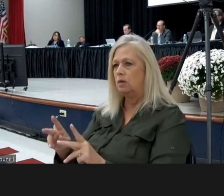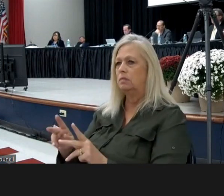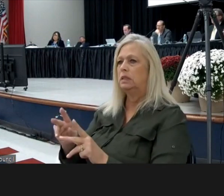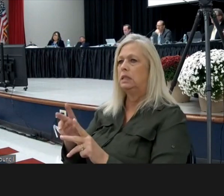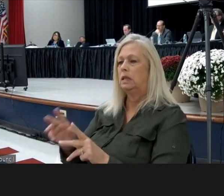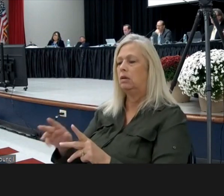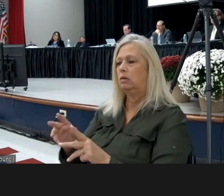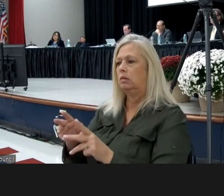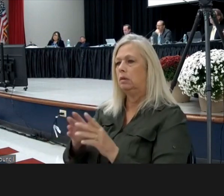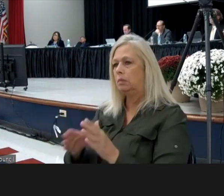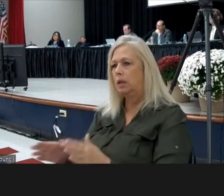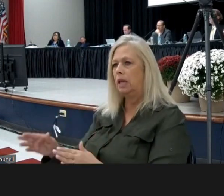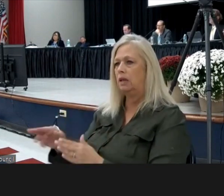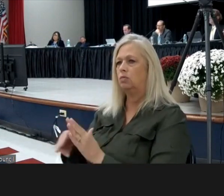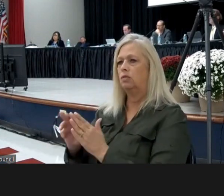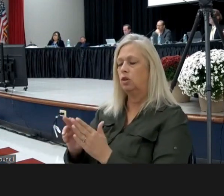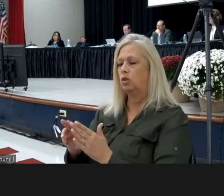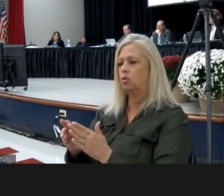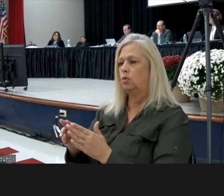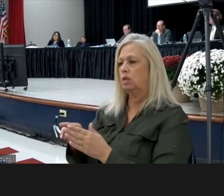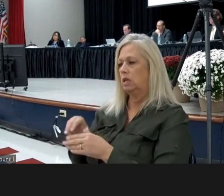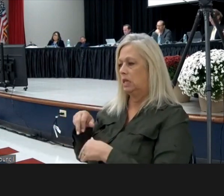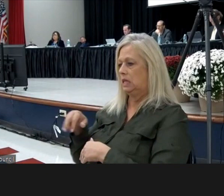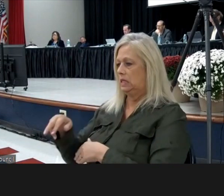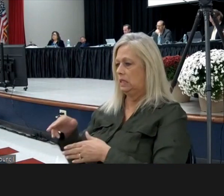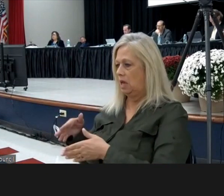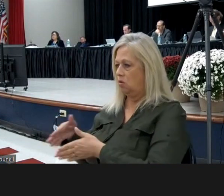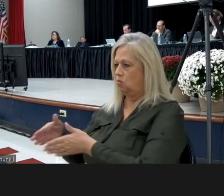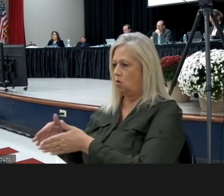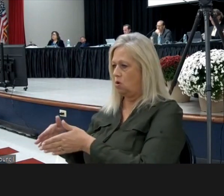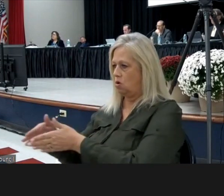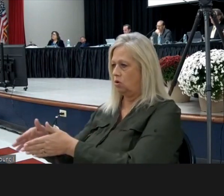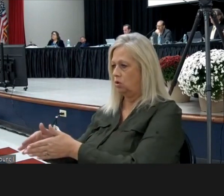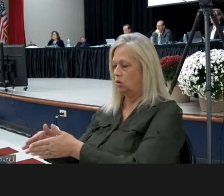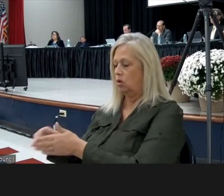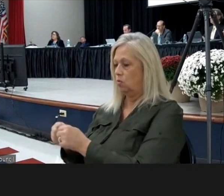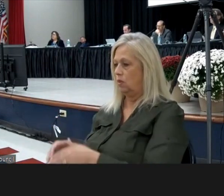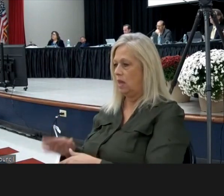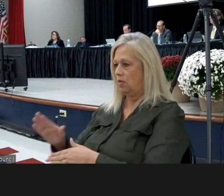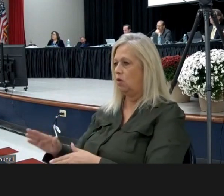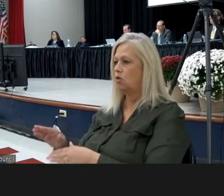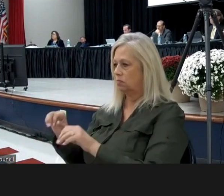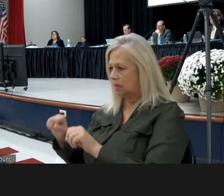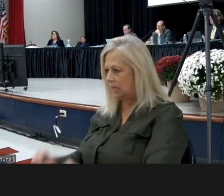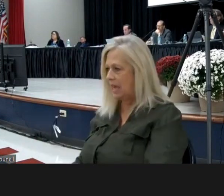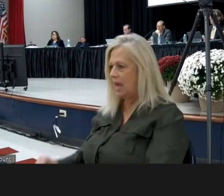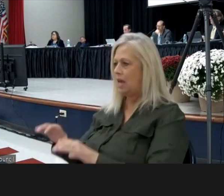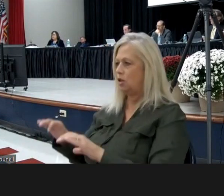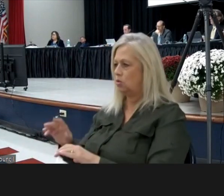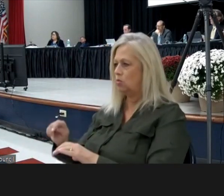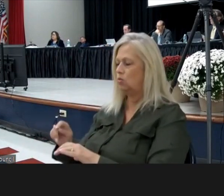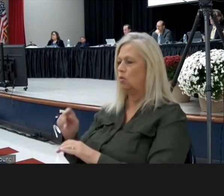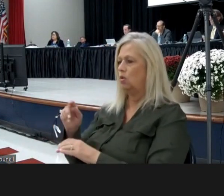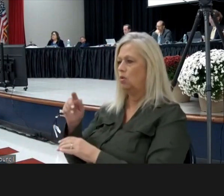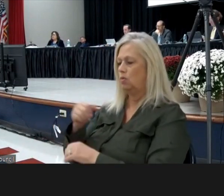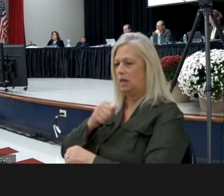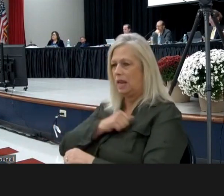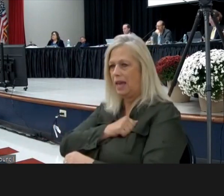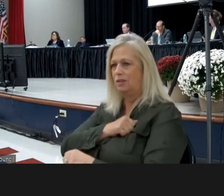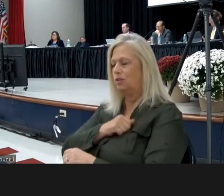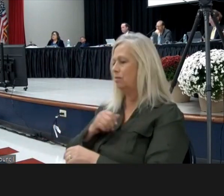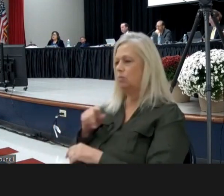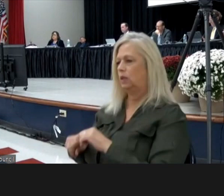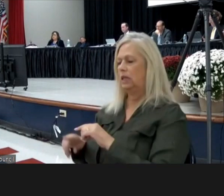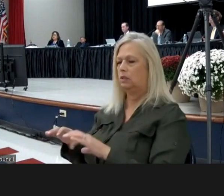reviews, site walks, etc. Because without their can-do attitude and their partnership, thank you very much,